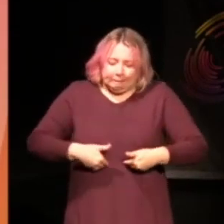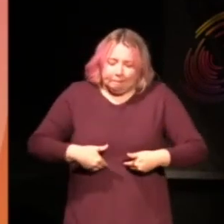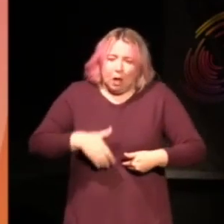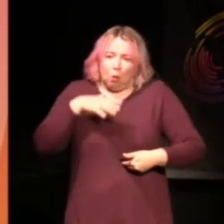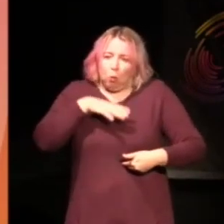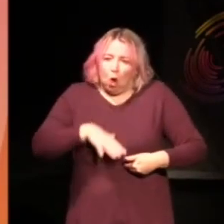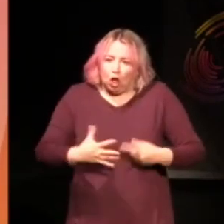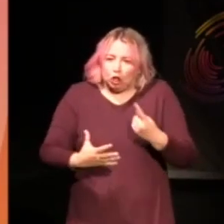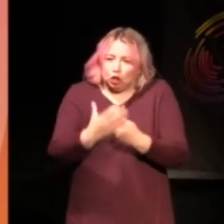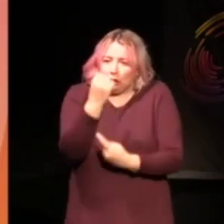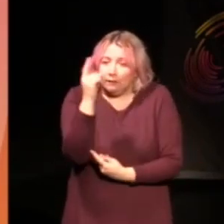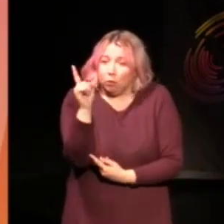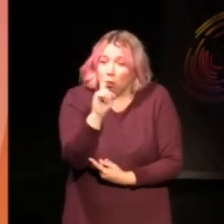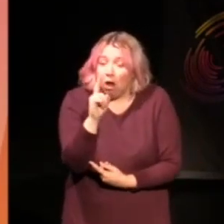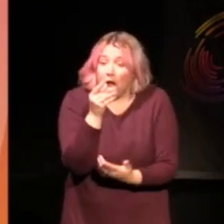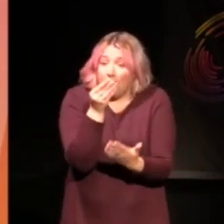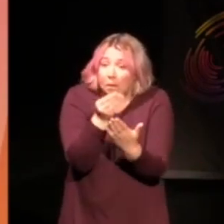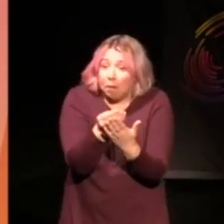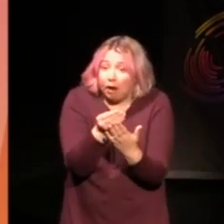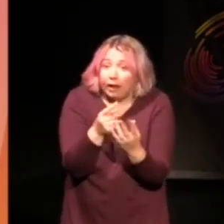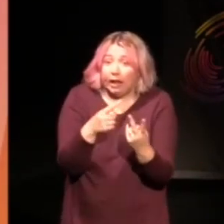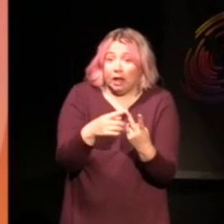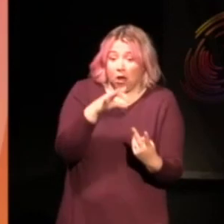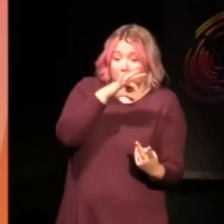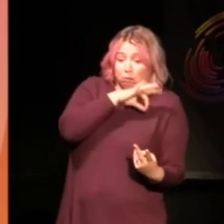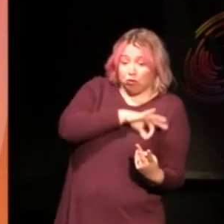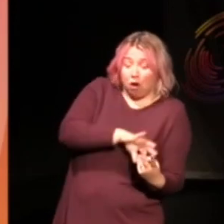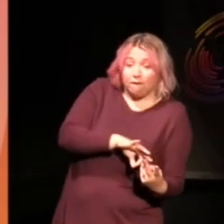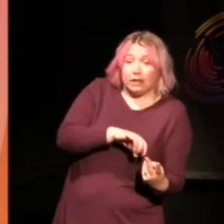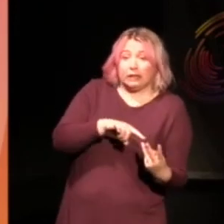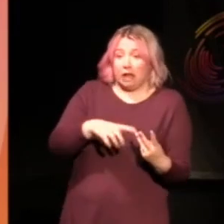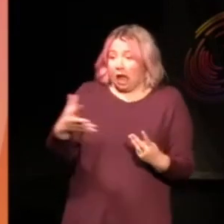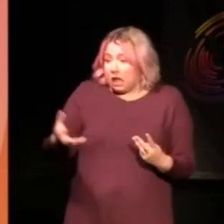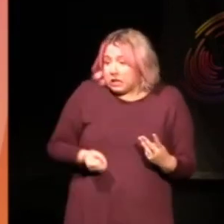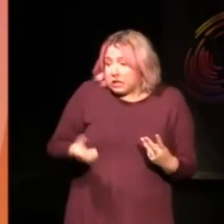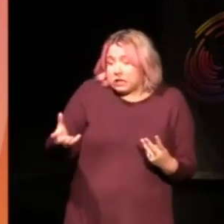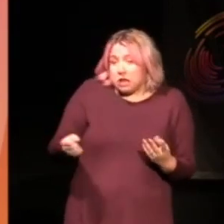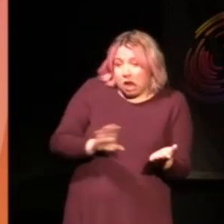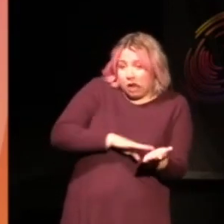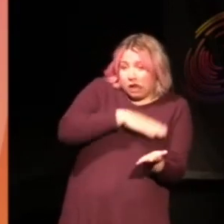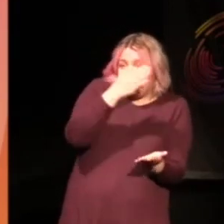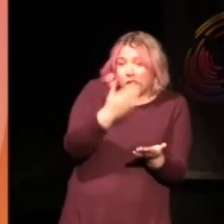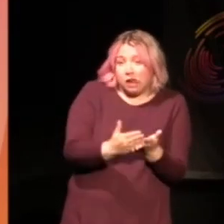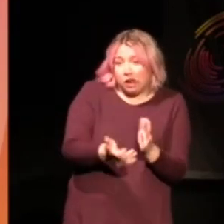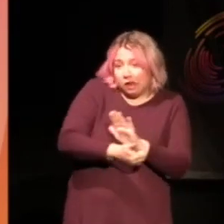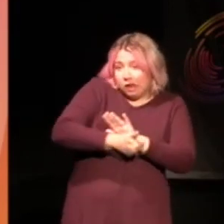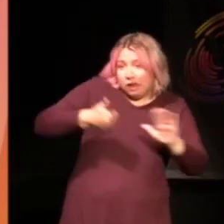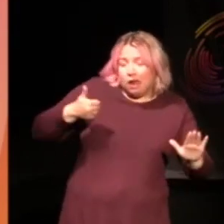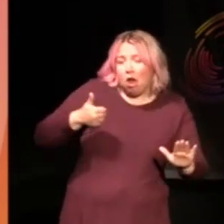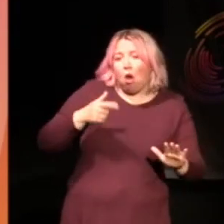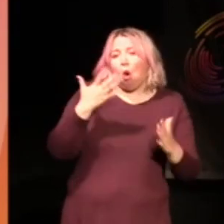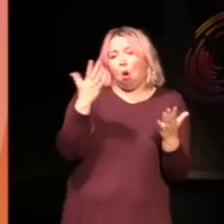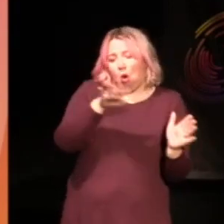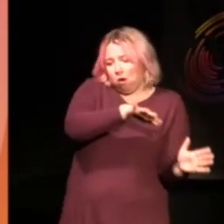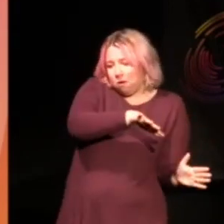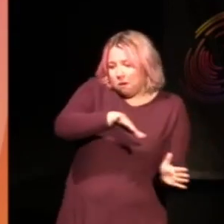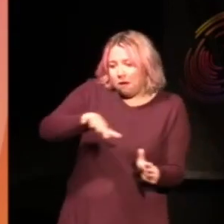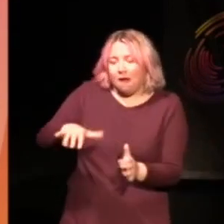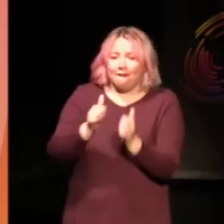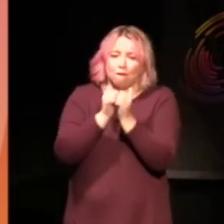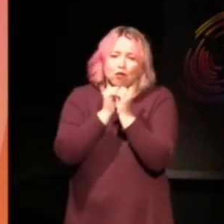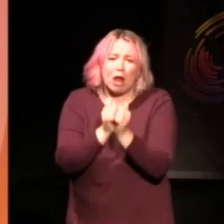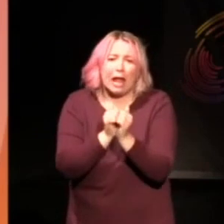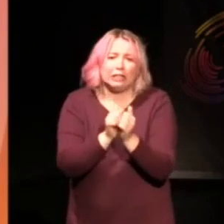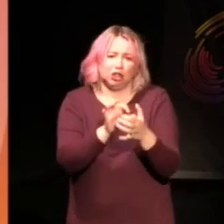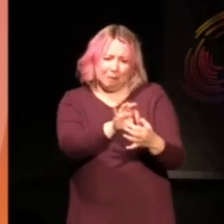Is it to make more money, more profit, more corporate greed, or is it those immaterial things in life, like friendship, like love,